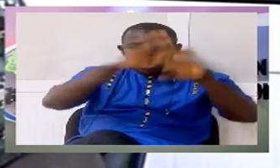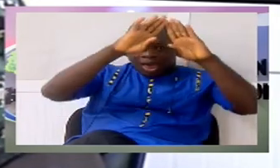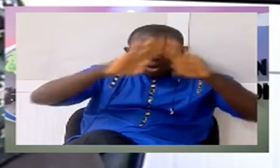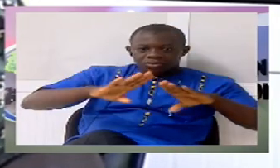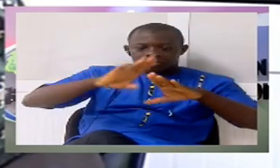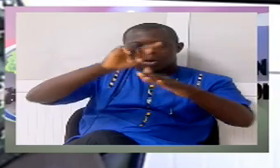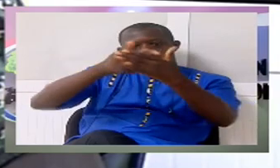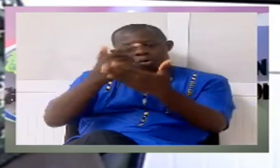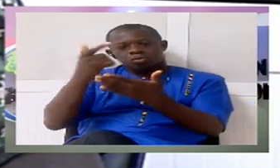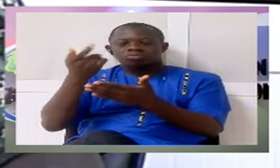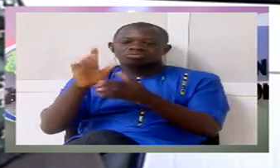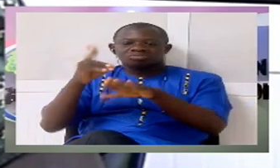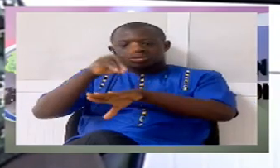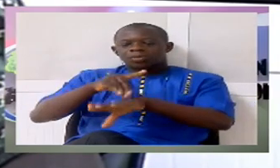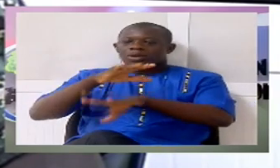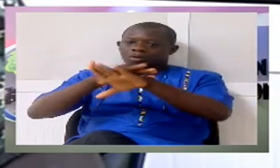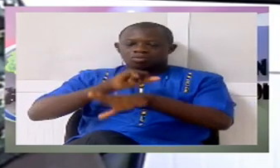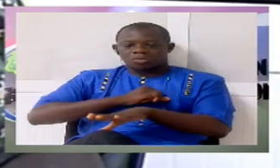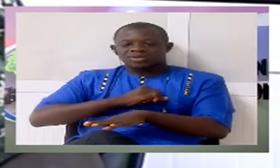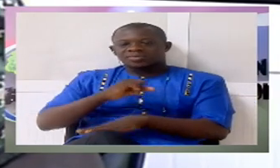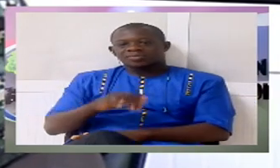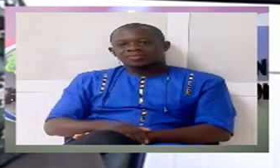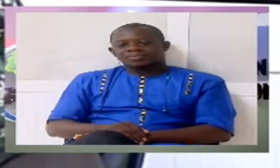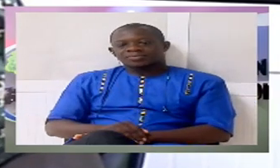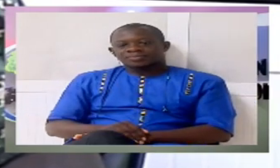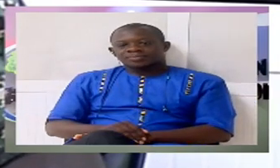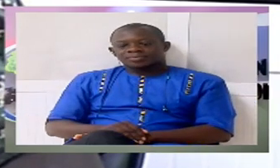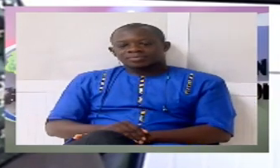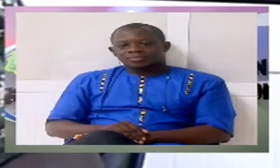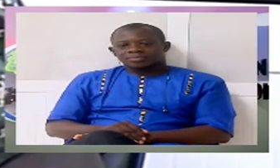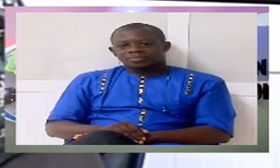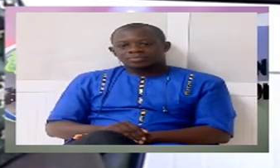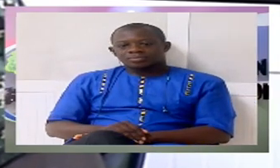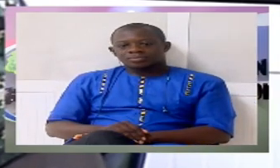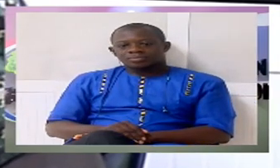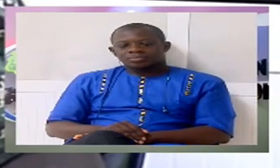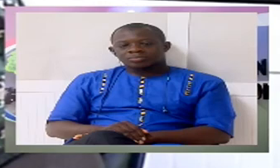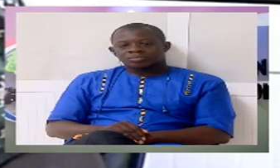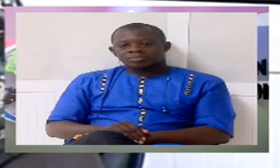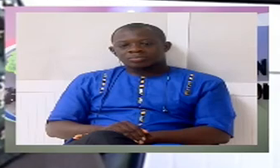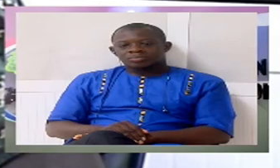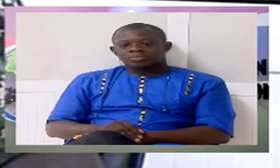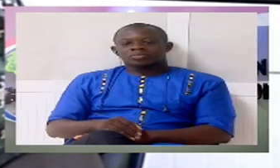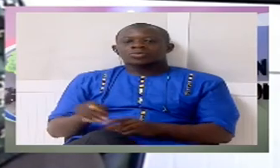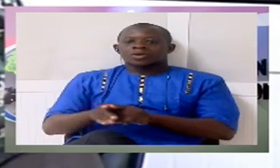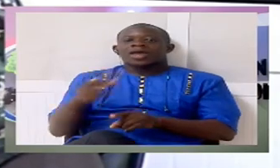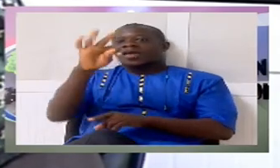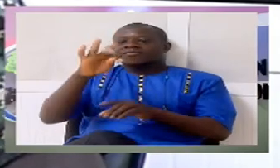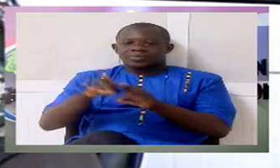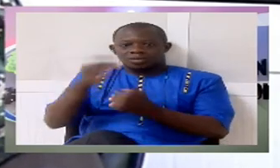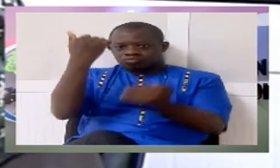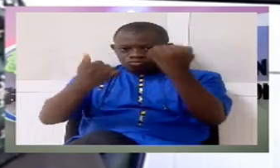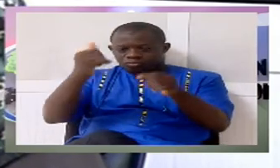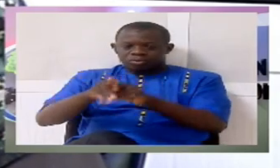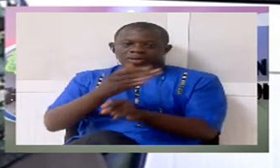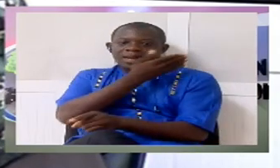Wow. Sometimes he tells them to arrest the individual and take them to the station. Namo de station comme modou banu bay namo de bay yon bi arresté ngo ci station bi